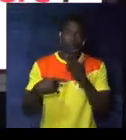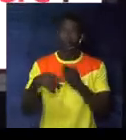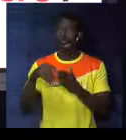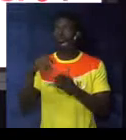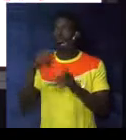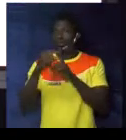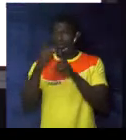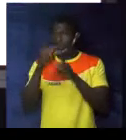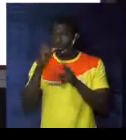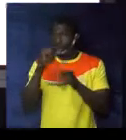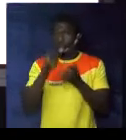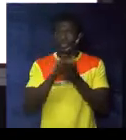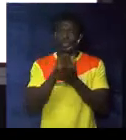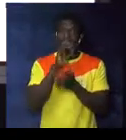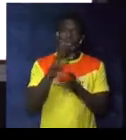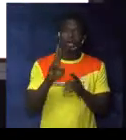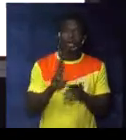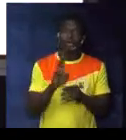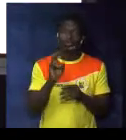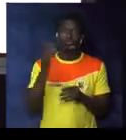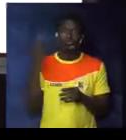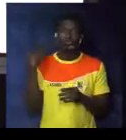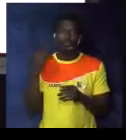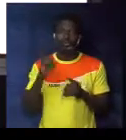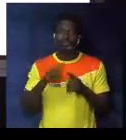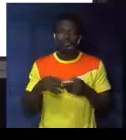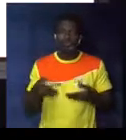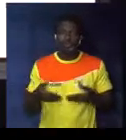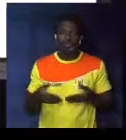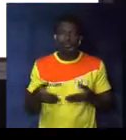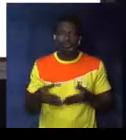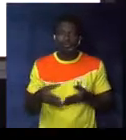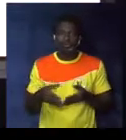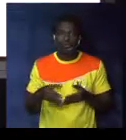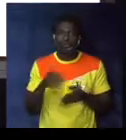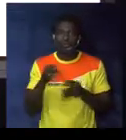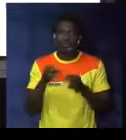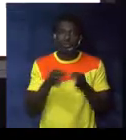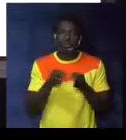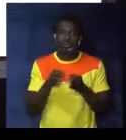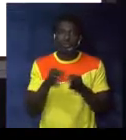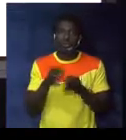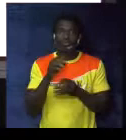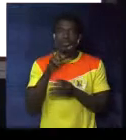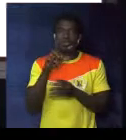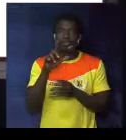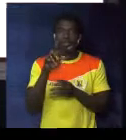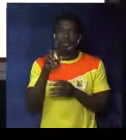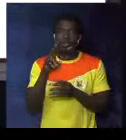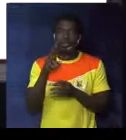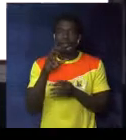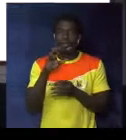Words that are used to introduce defining clauses include that,